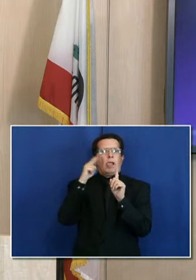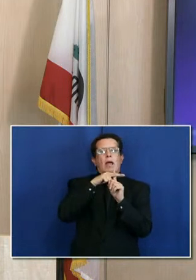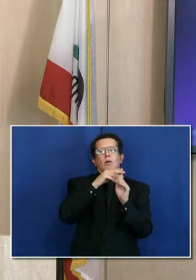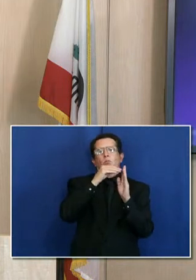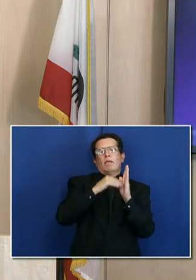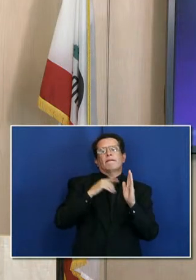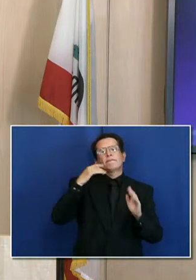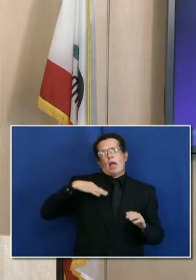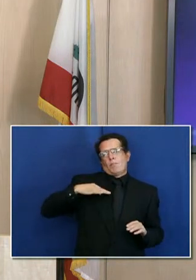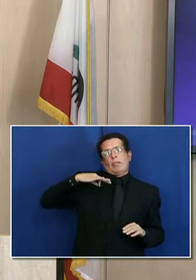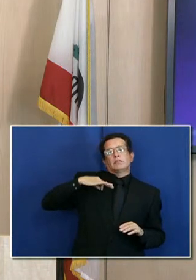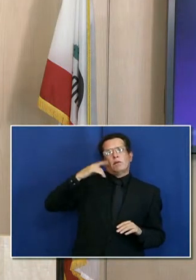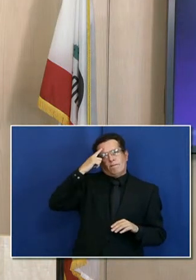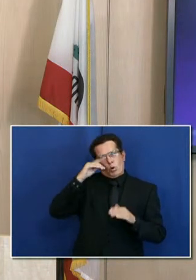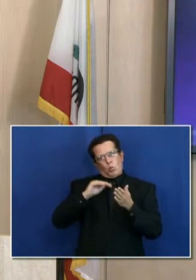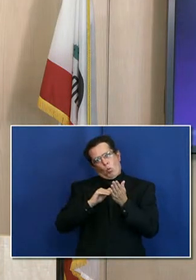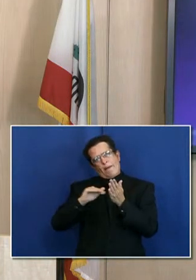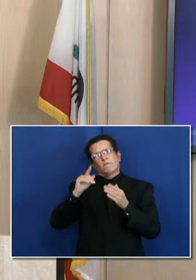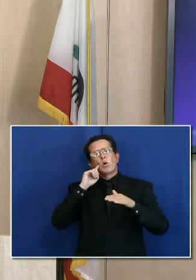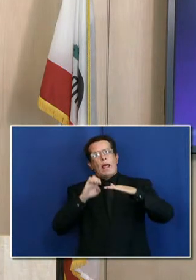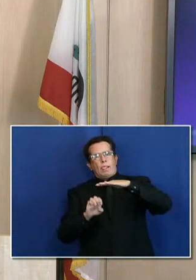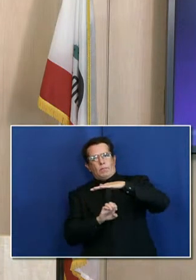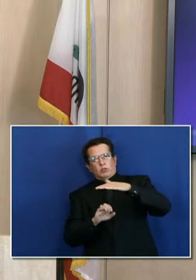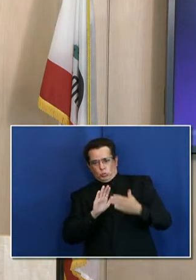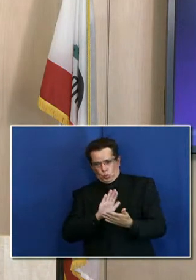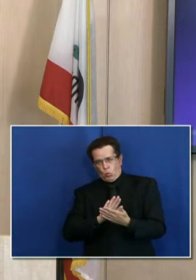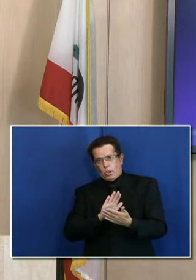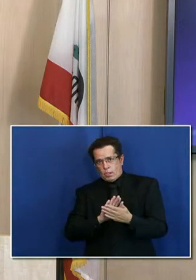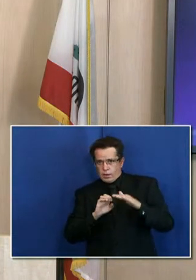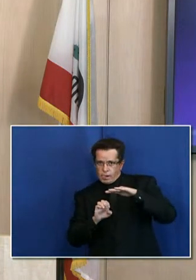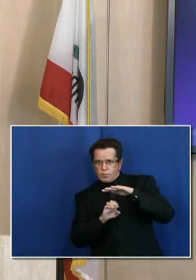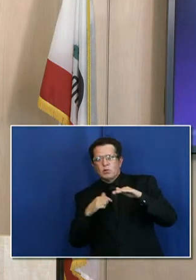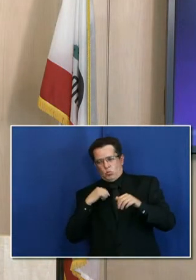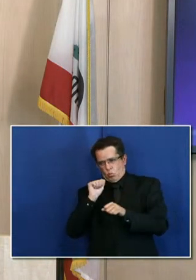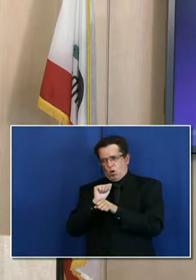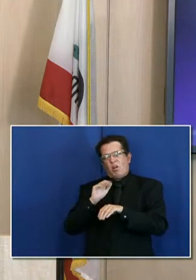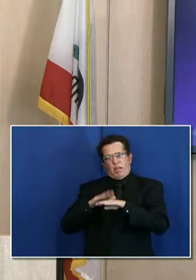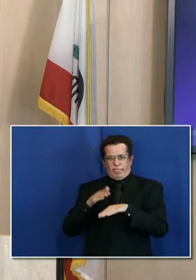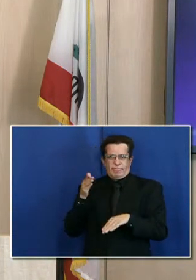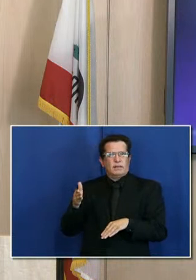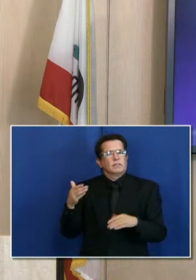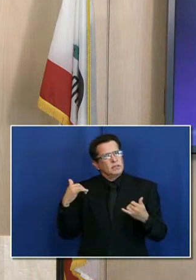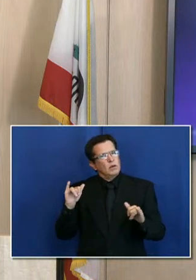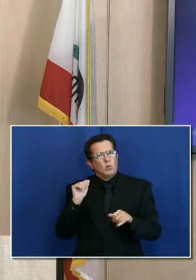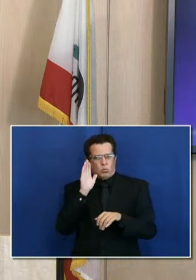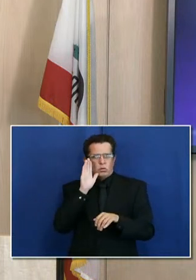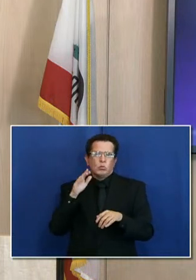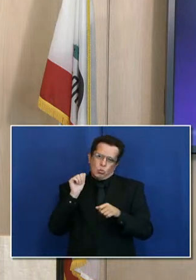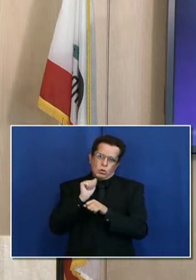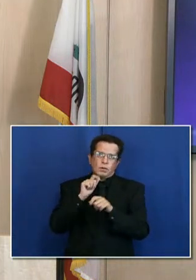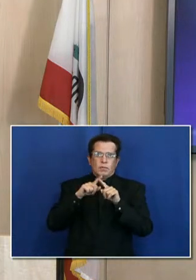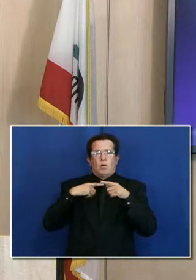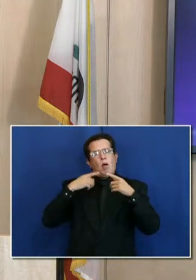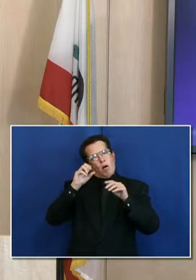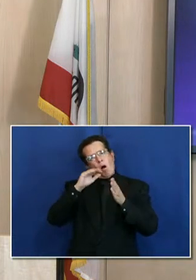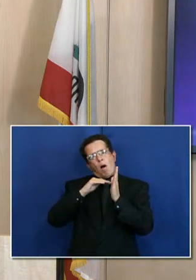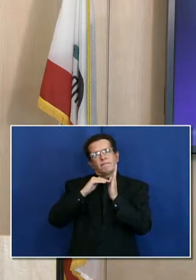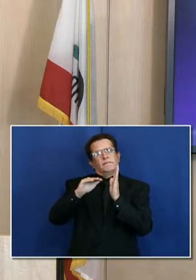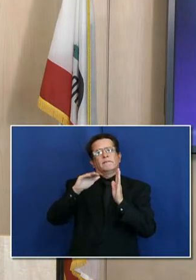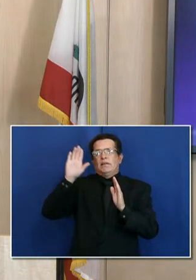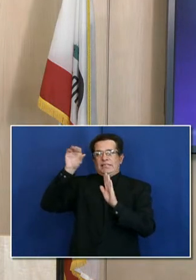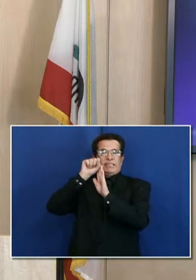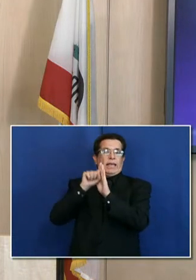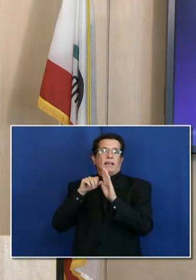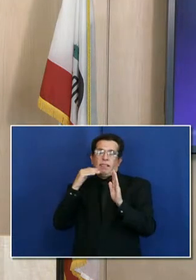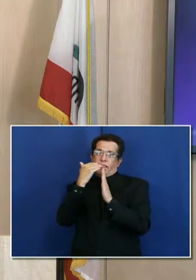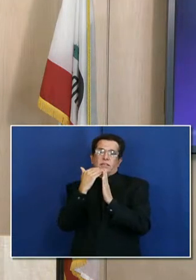for elementary schools that have been submitted, and we will continue to work on that. But again, getting off the state monitoring list is not a finish